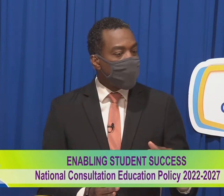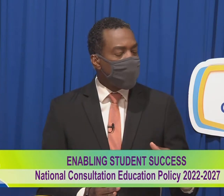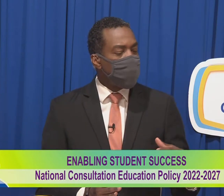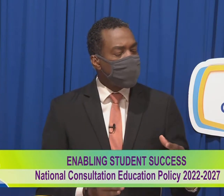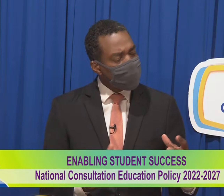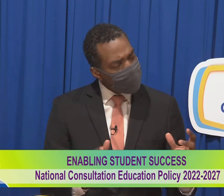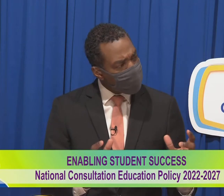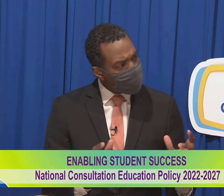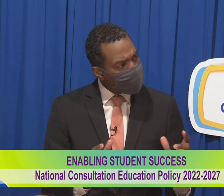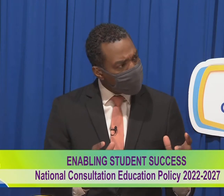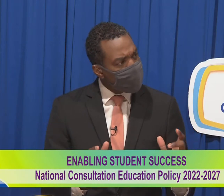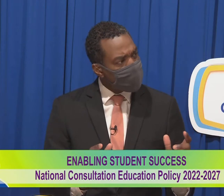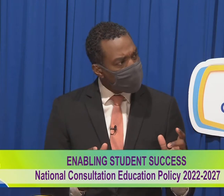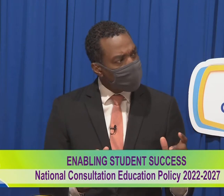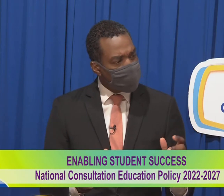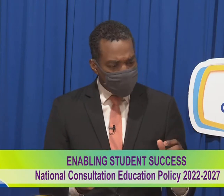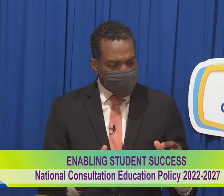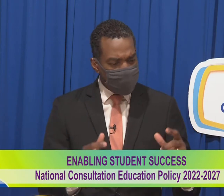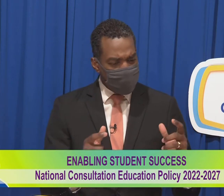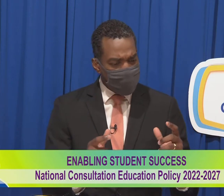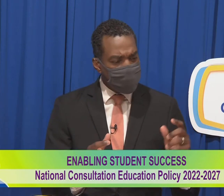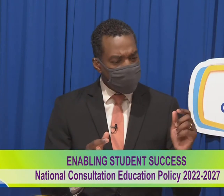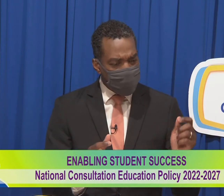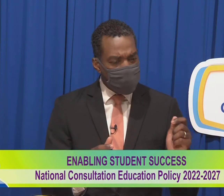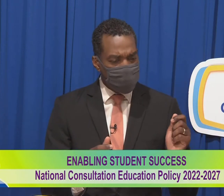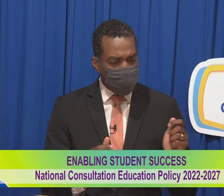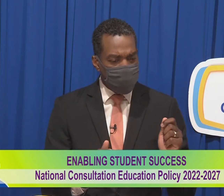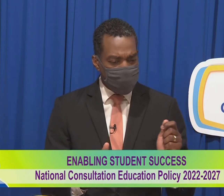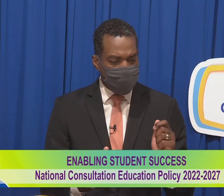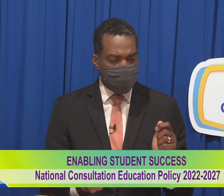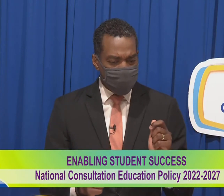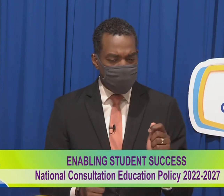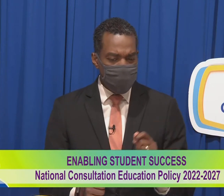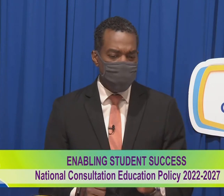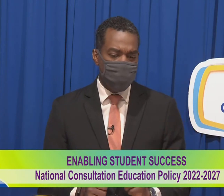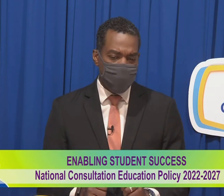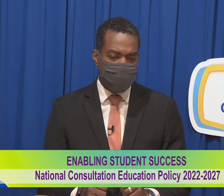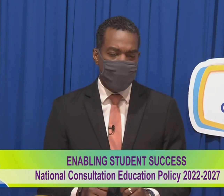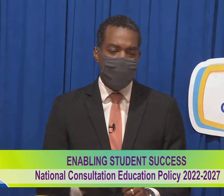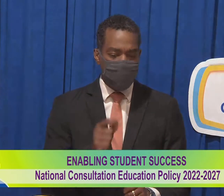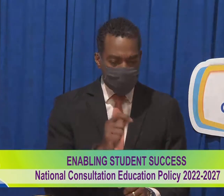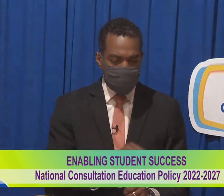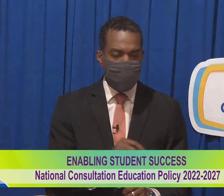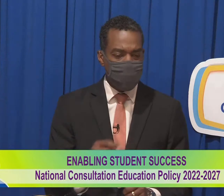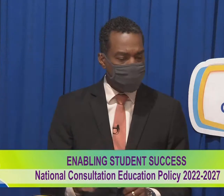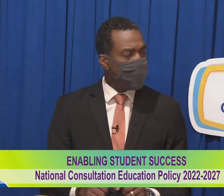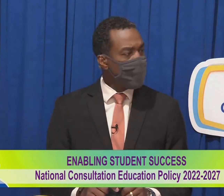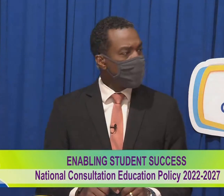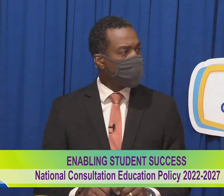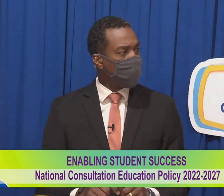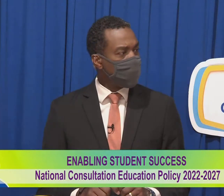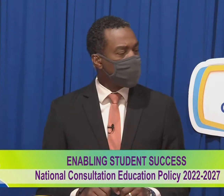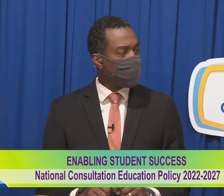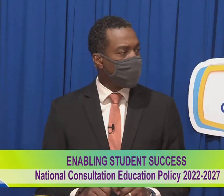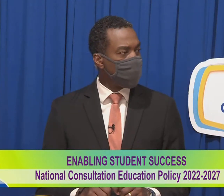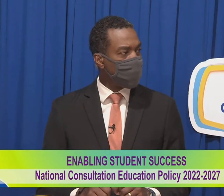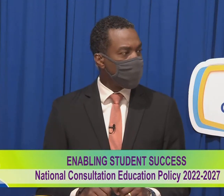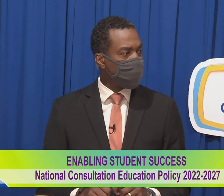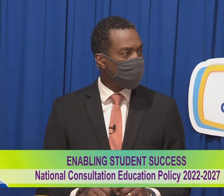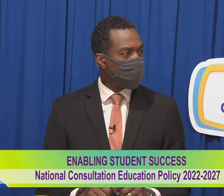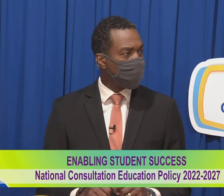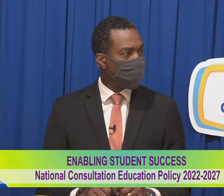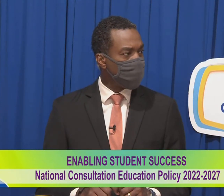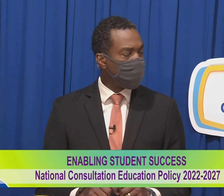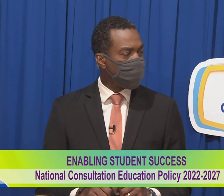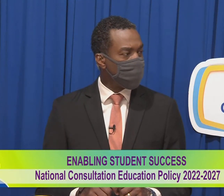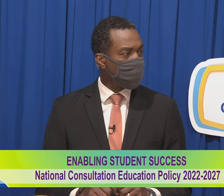goal. And I want you to take me through that a little bit, please, because in some of those points that I would have heard you raise, I think they're applicable to what it is we're